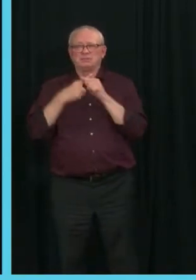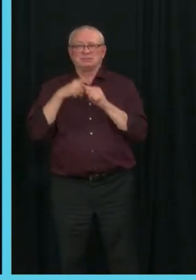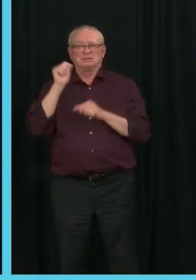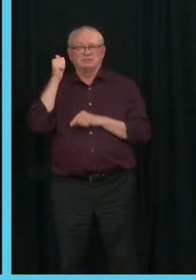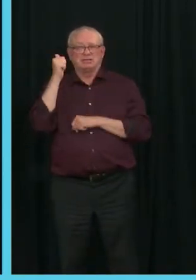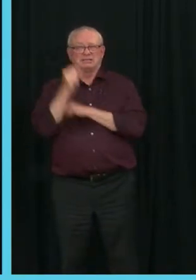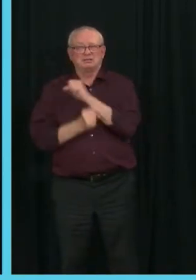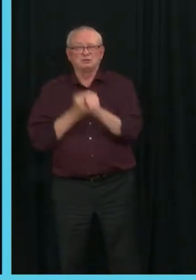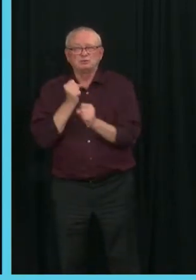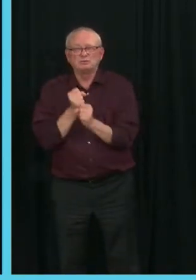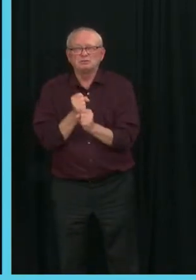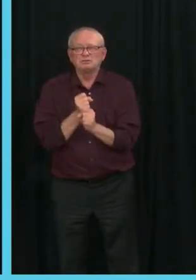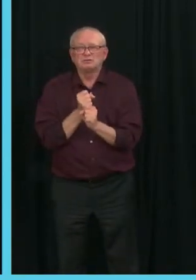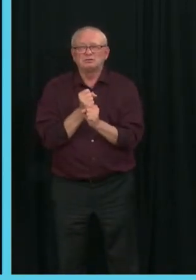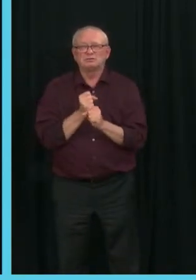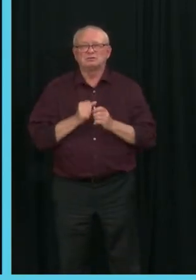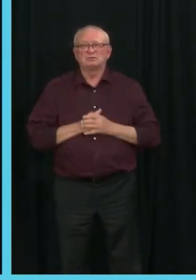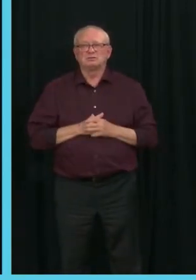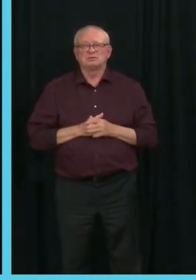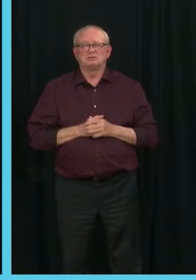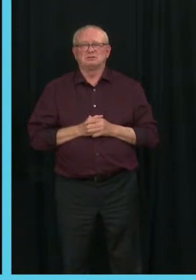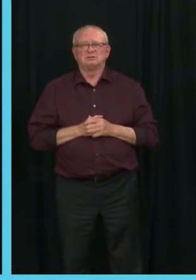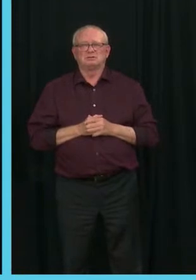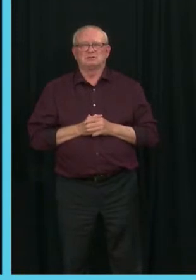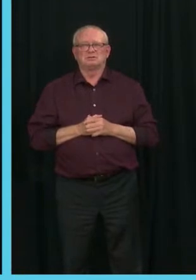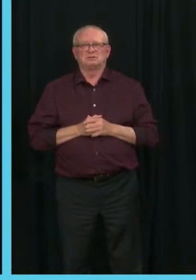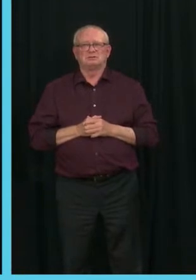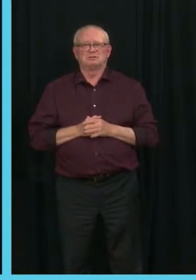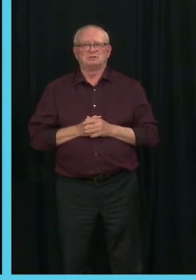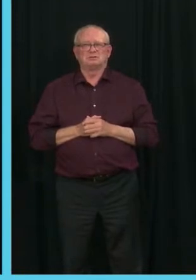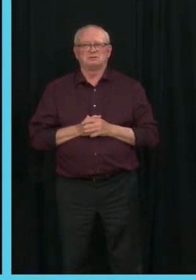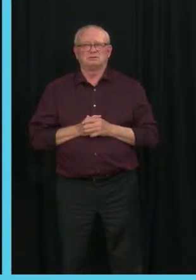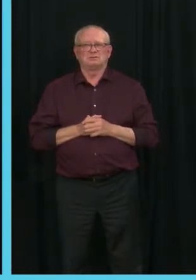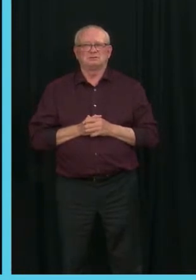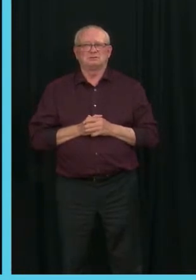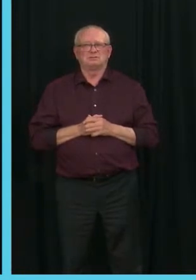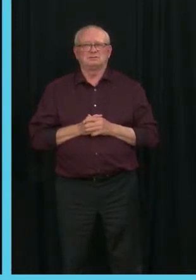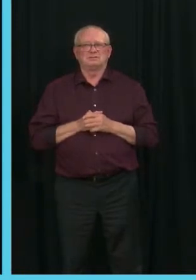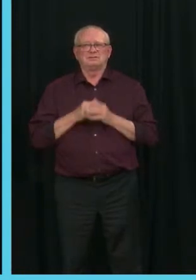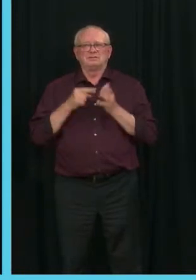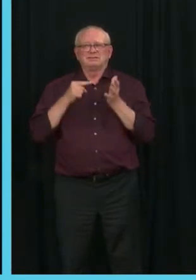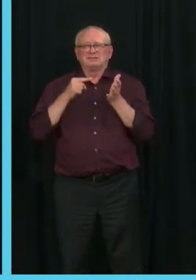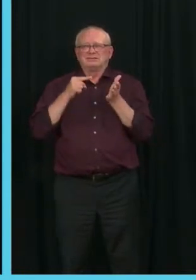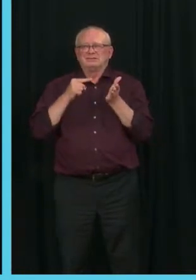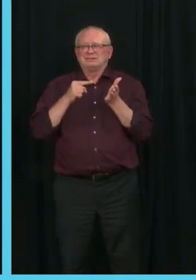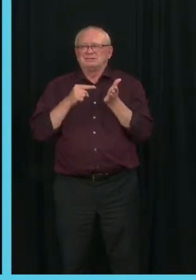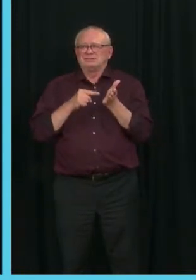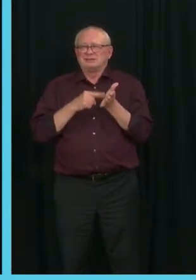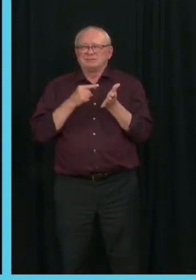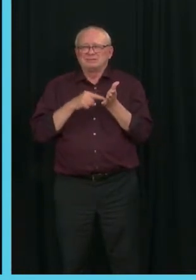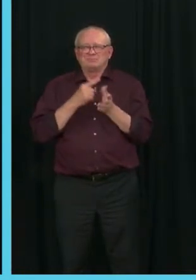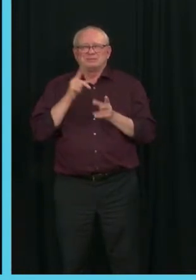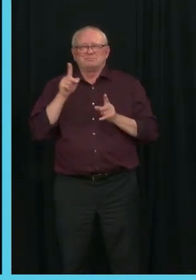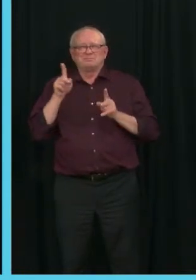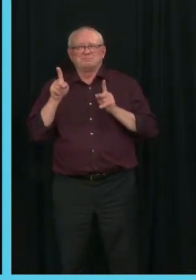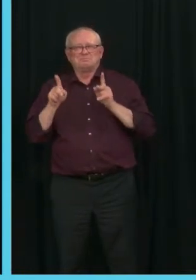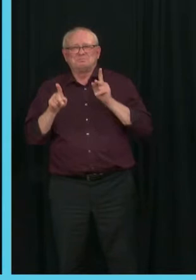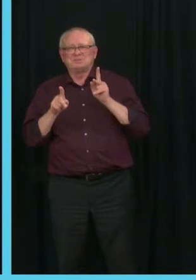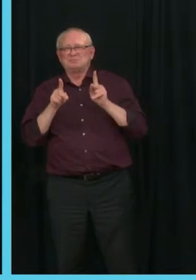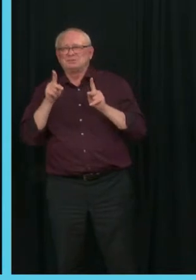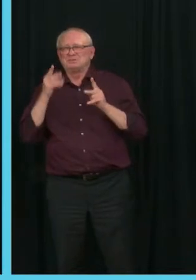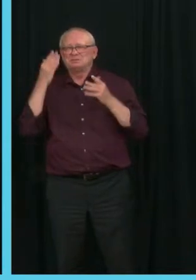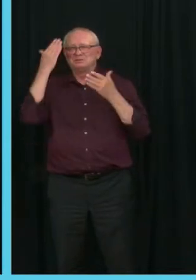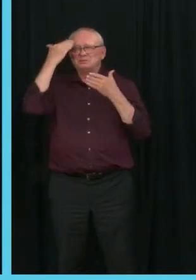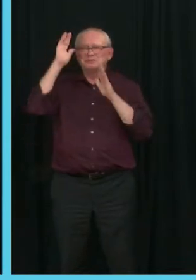the lack of access to capital as a result of political uncertainty. We believe that at certain strategic moments,